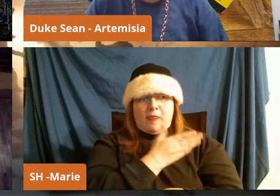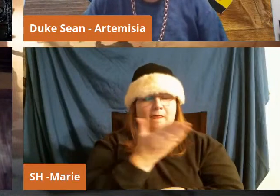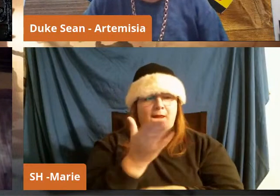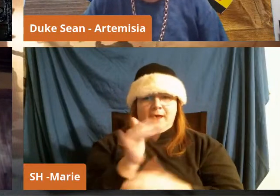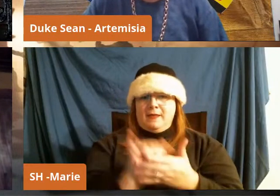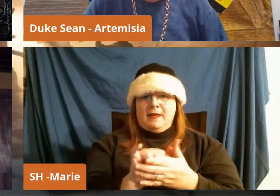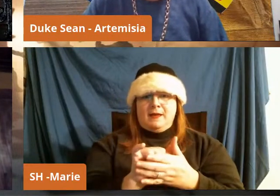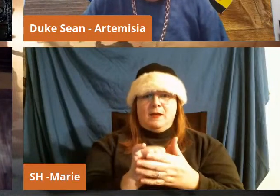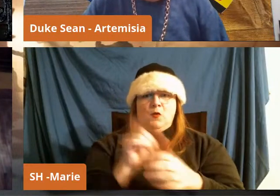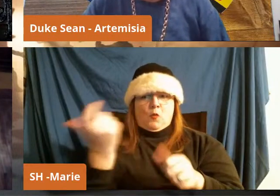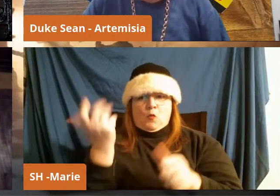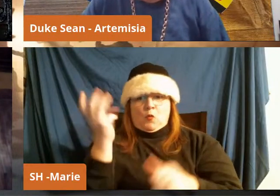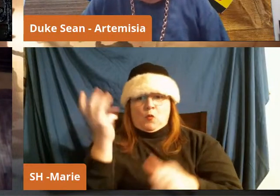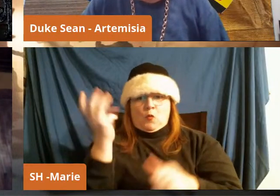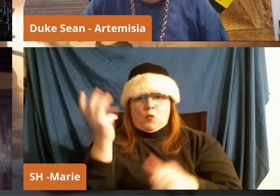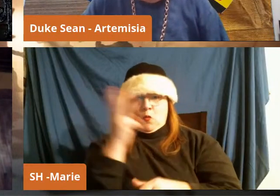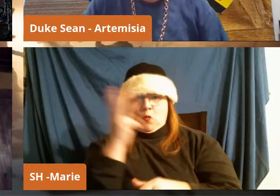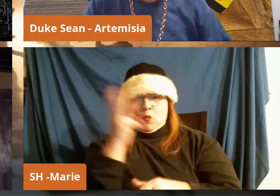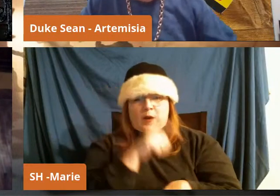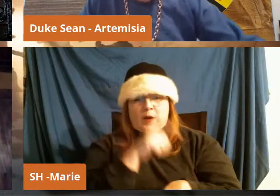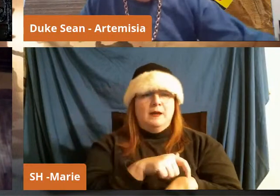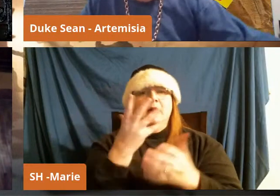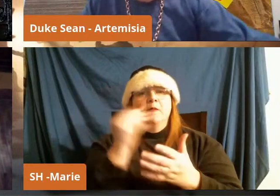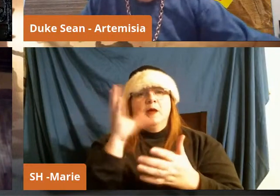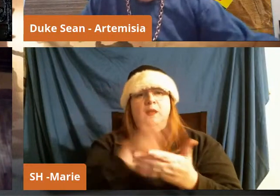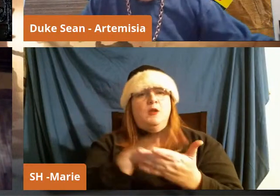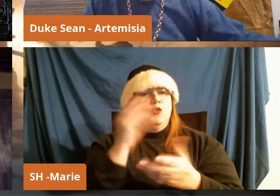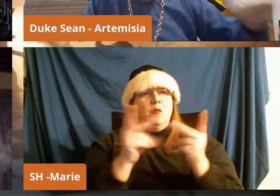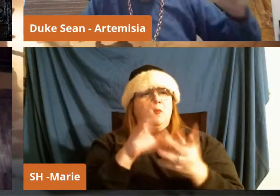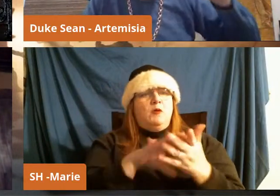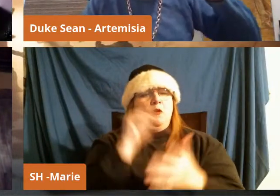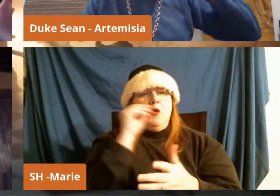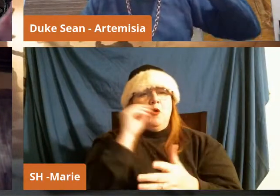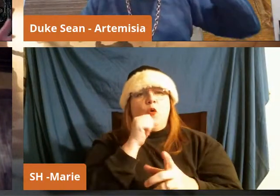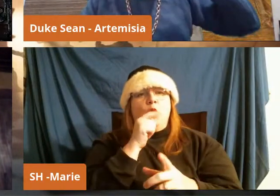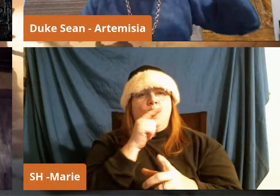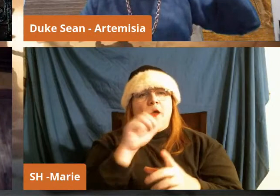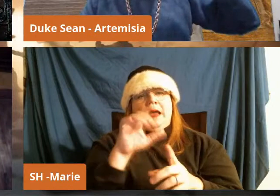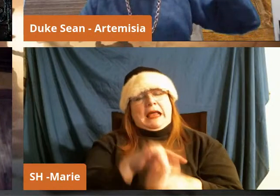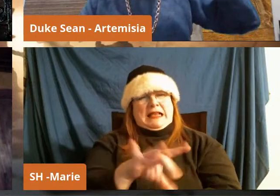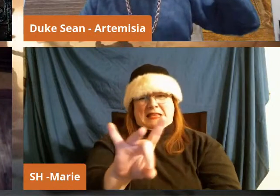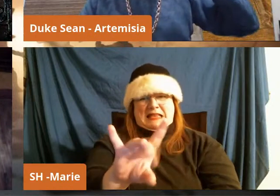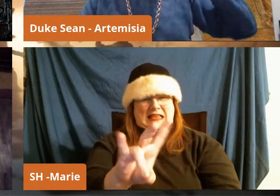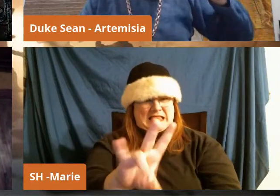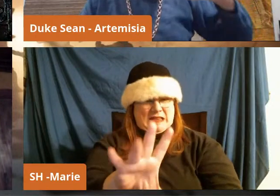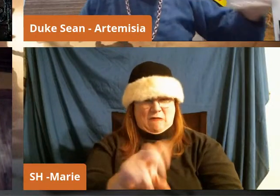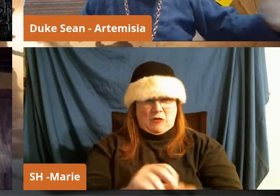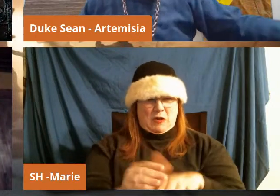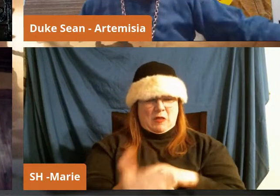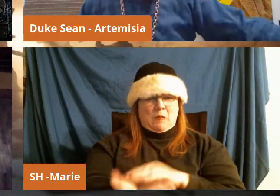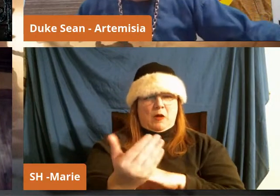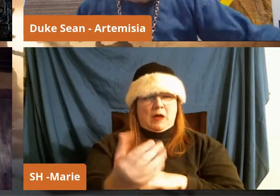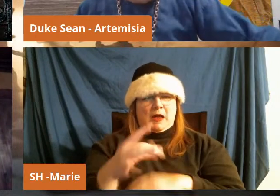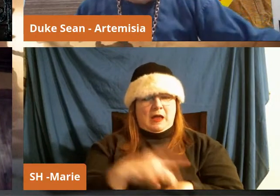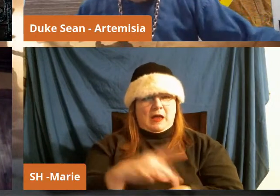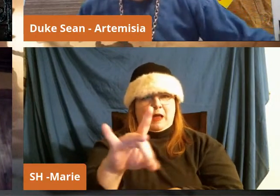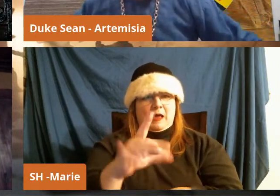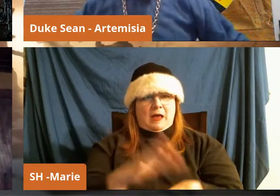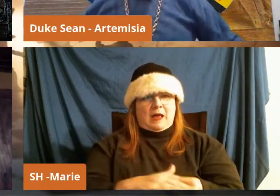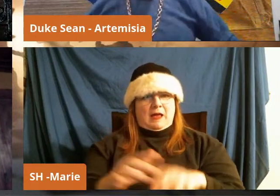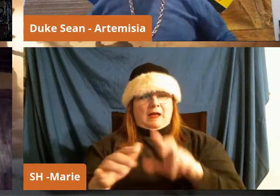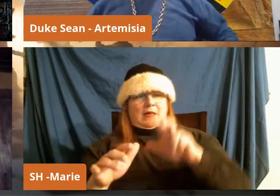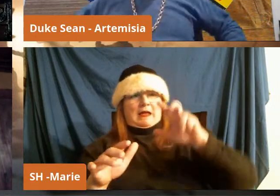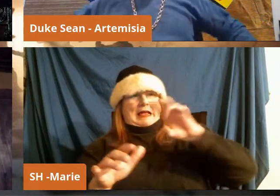in weird times, because nobody wants to learn about who are the Scythians at 7:30 in the morning, especially when it's 8 o'clock my time and it's